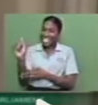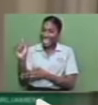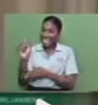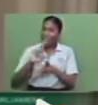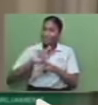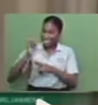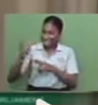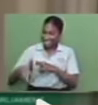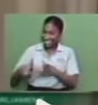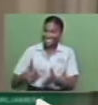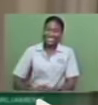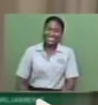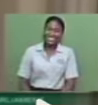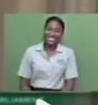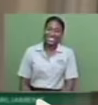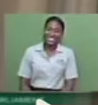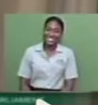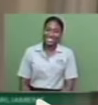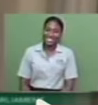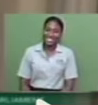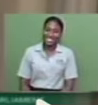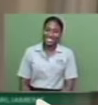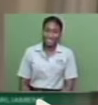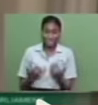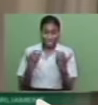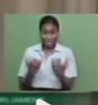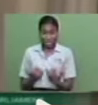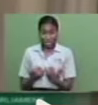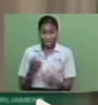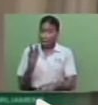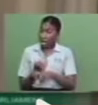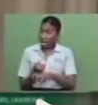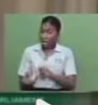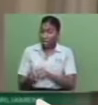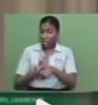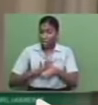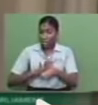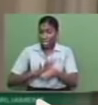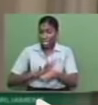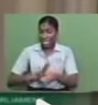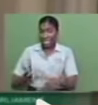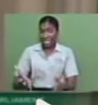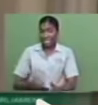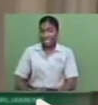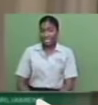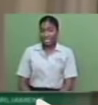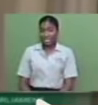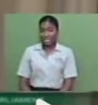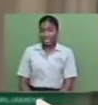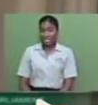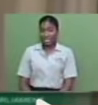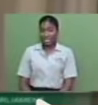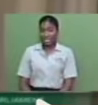in very troubling times, I congratulate them, I congratulate their parents and their teachers